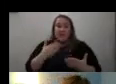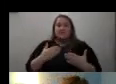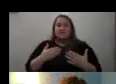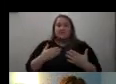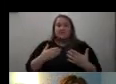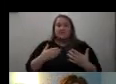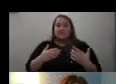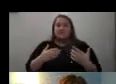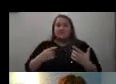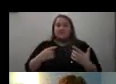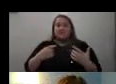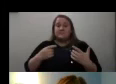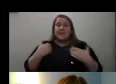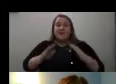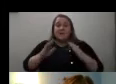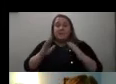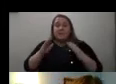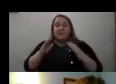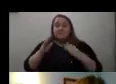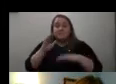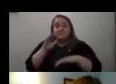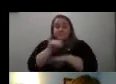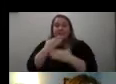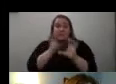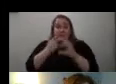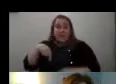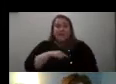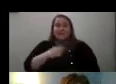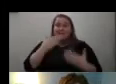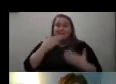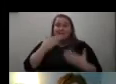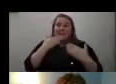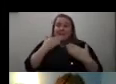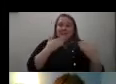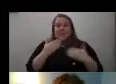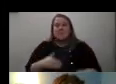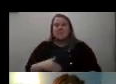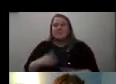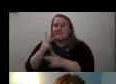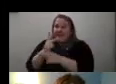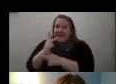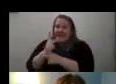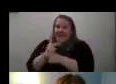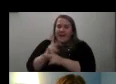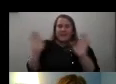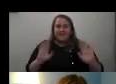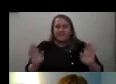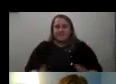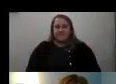Thank you so much for joining us. Thank you. Thank you. Thank you. Take care. Bye.